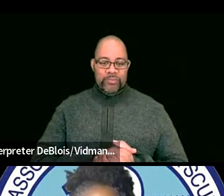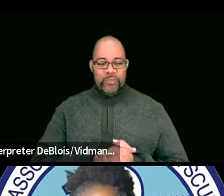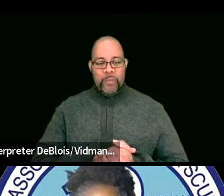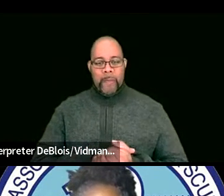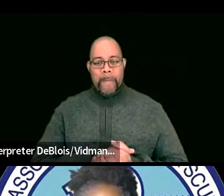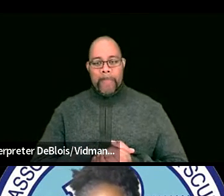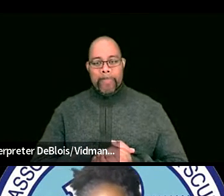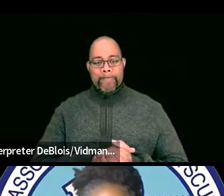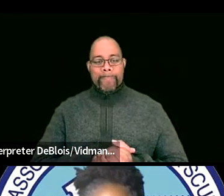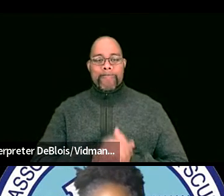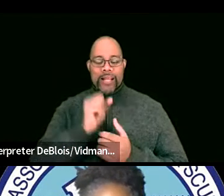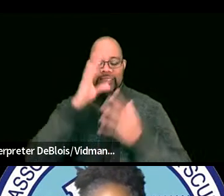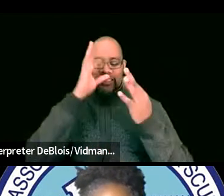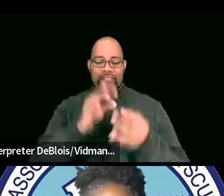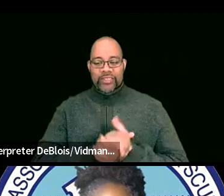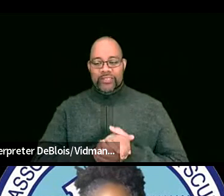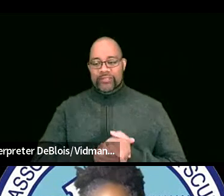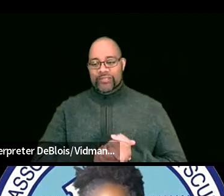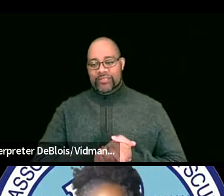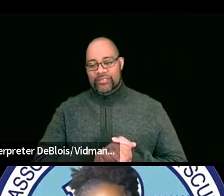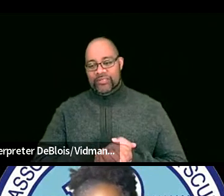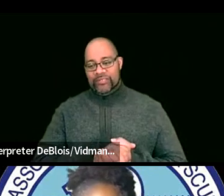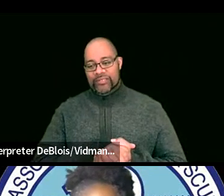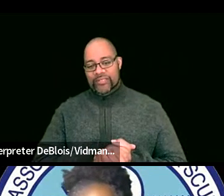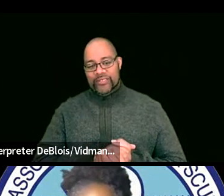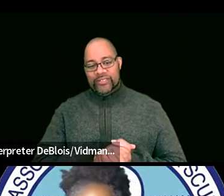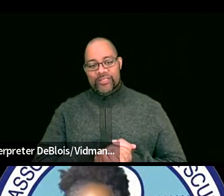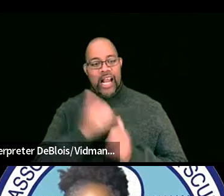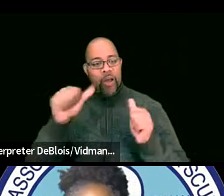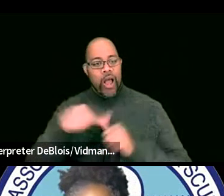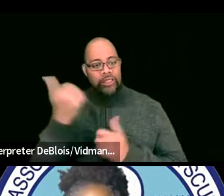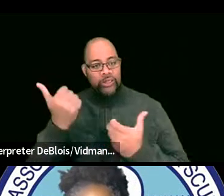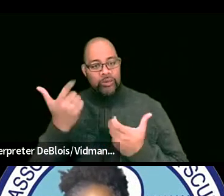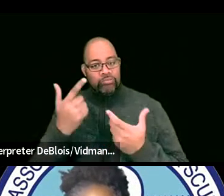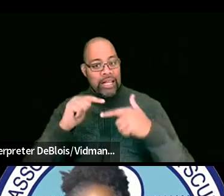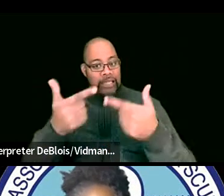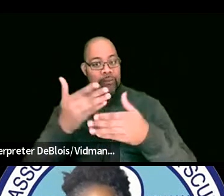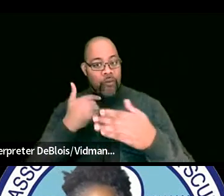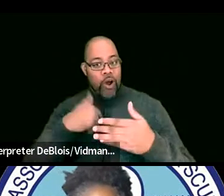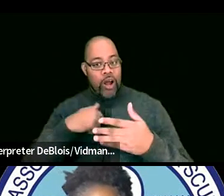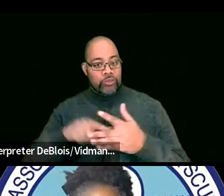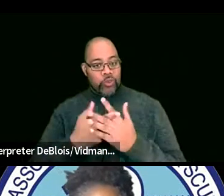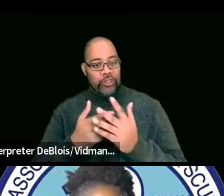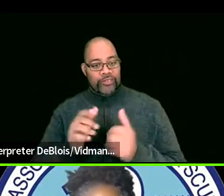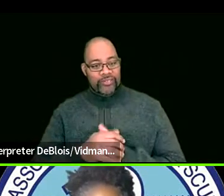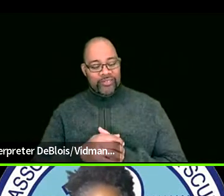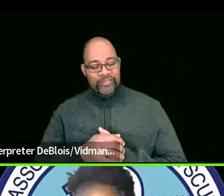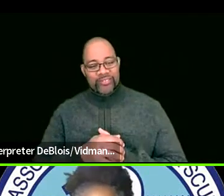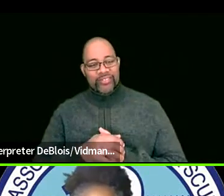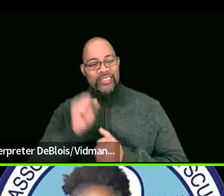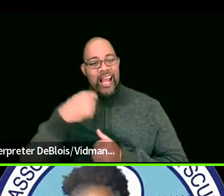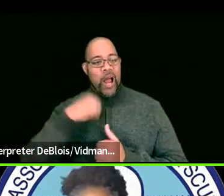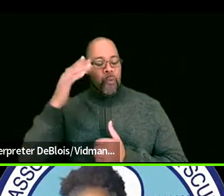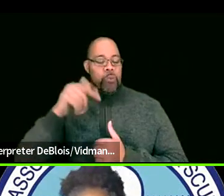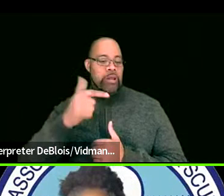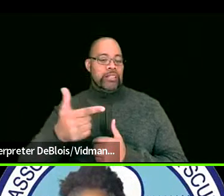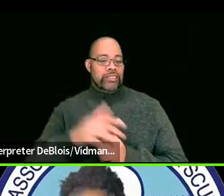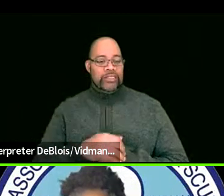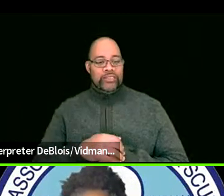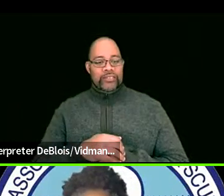Yeah, most definitely. Anyone else want to go next before I start talking? Sure, I'll go